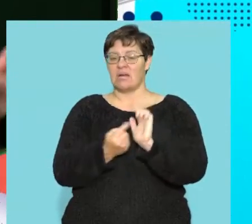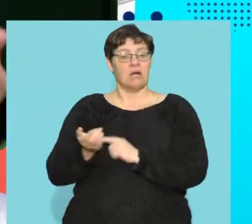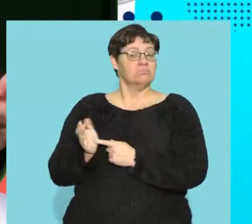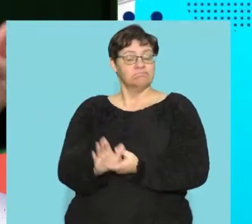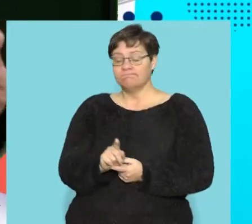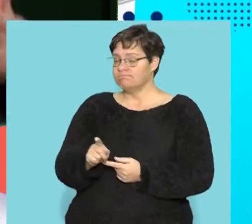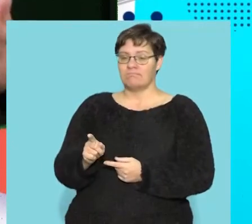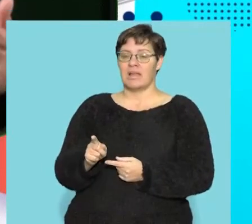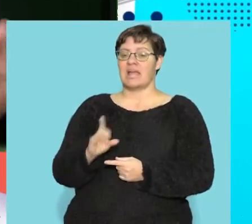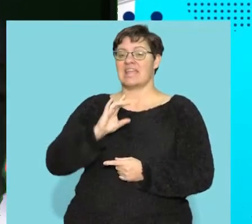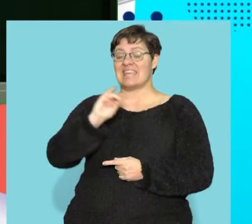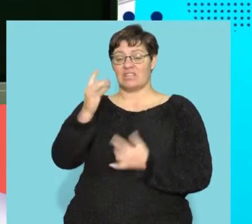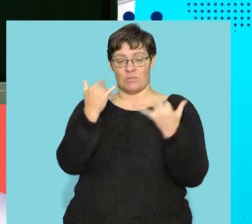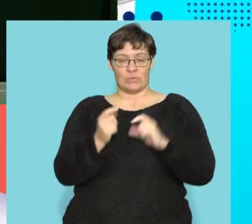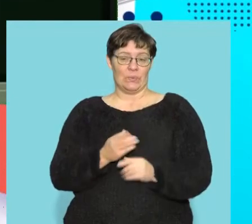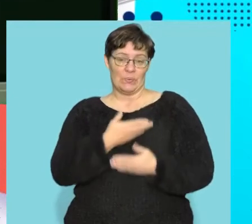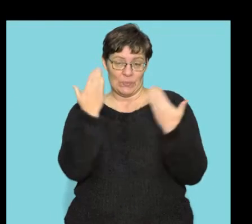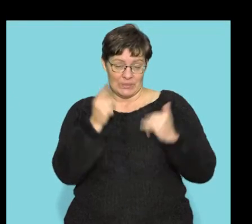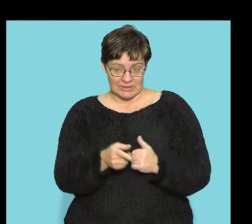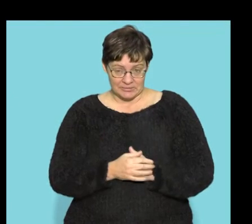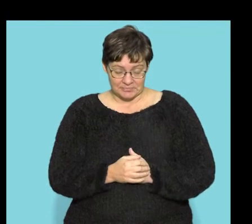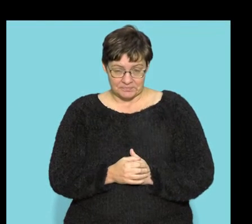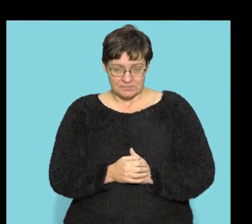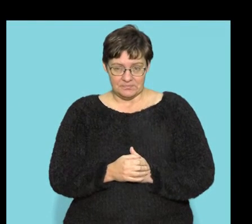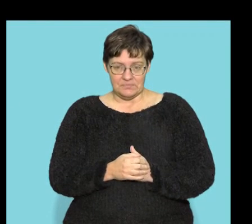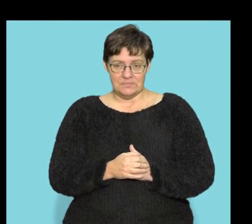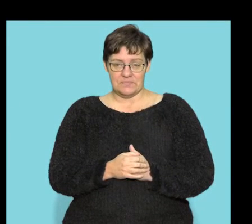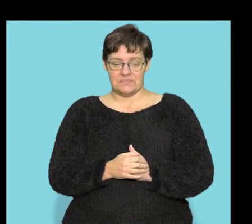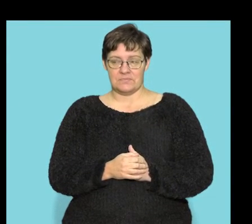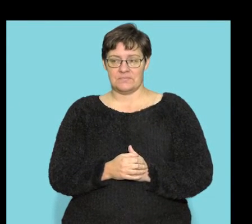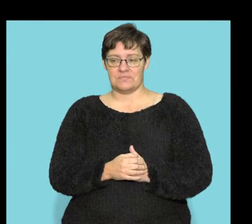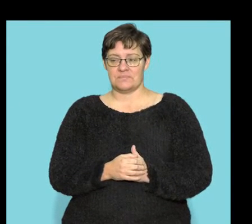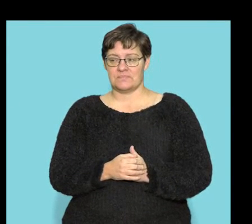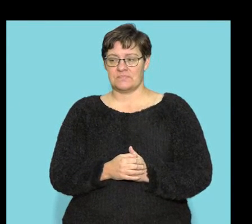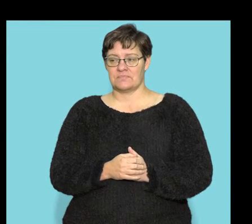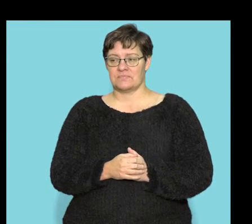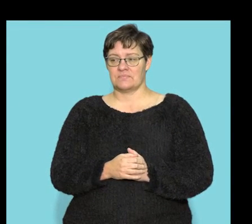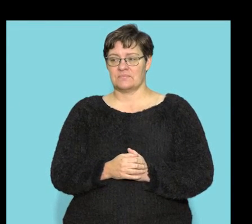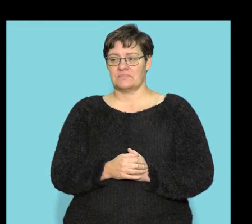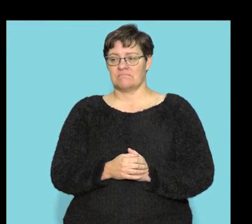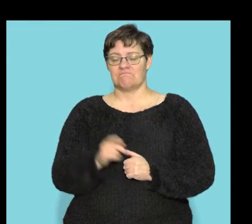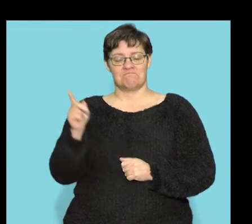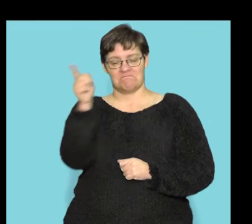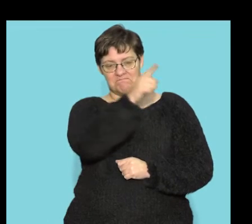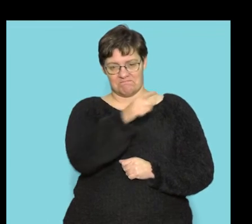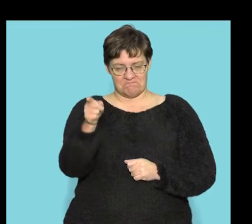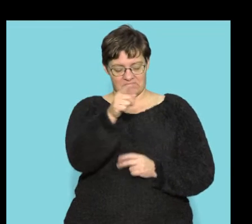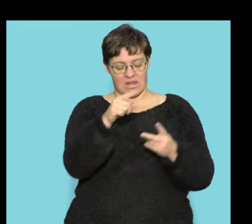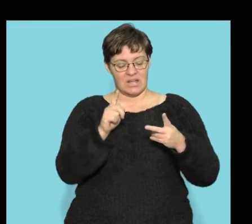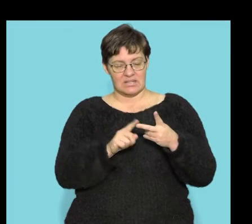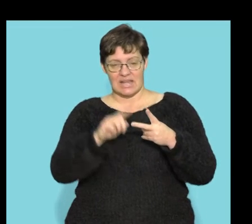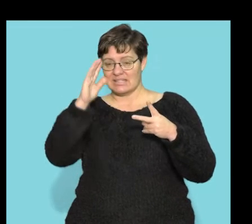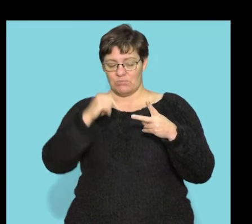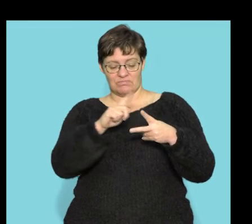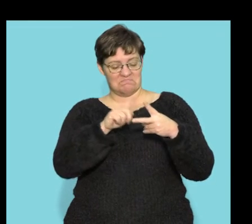feature in my cash budget. So we've identified payments to creditors as 1 and